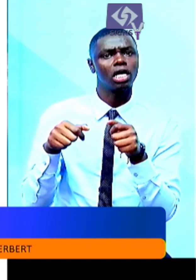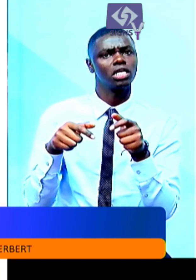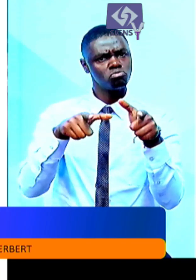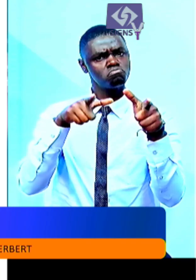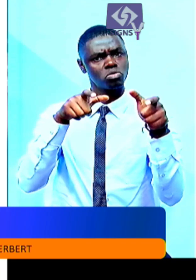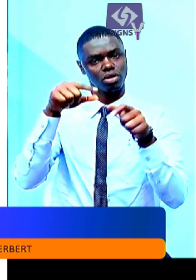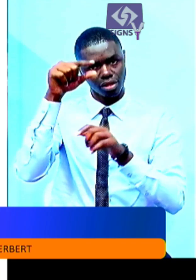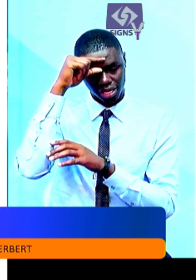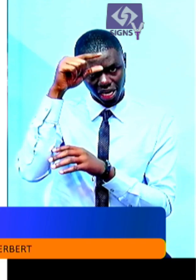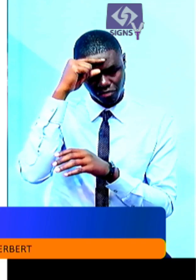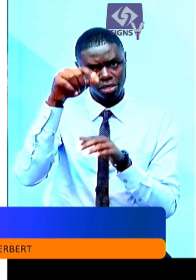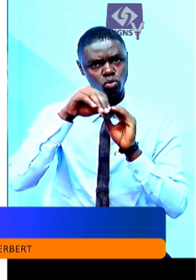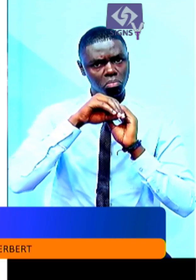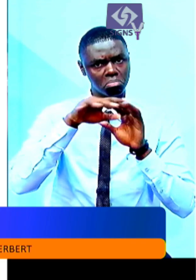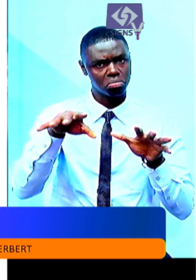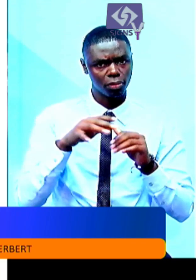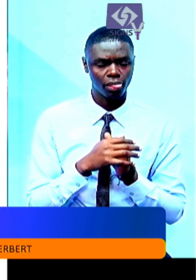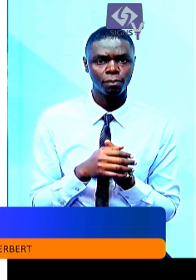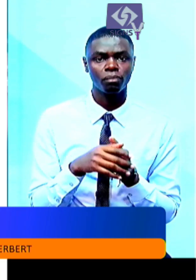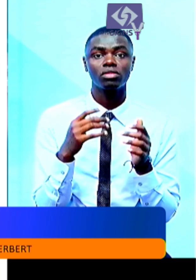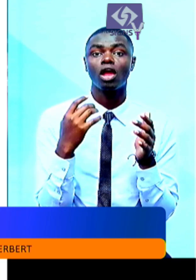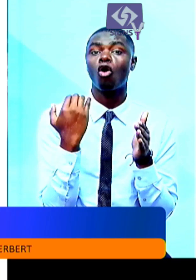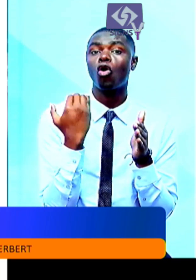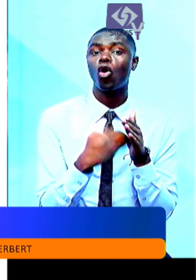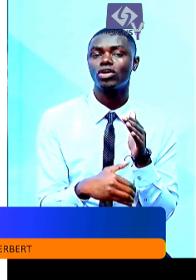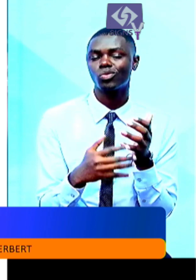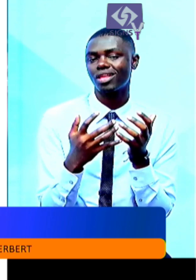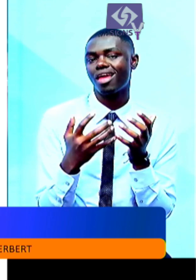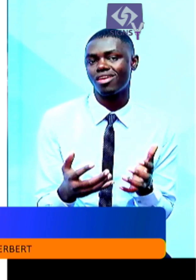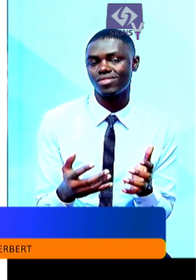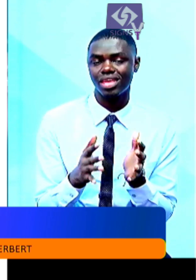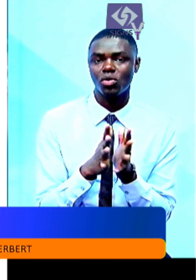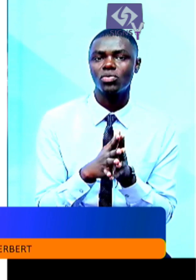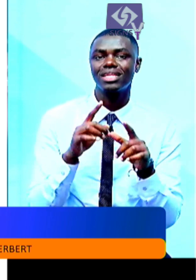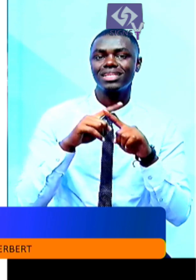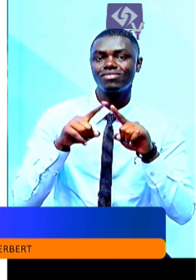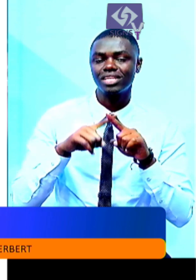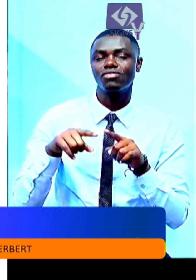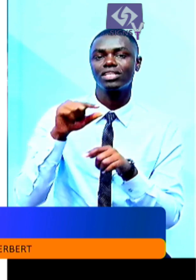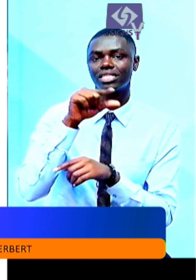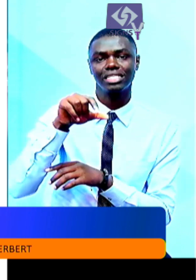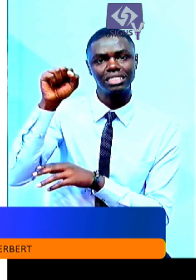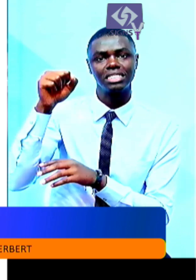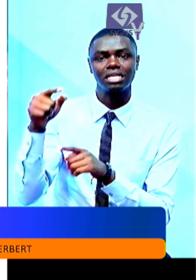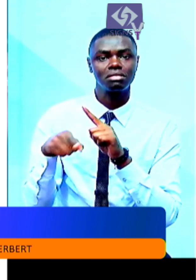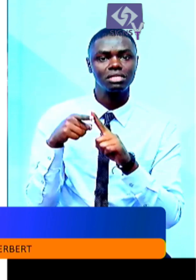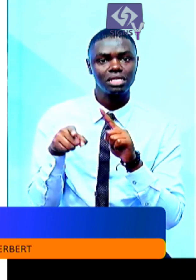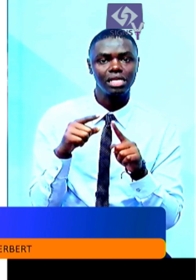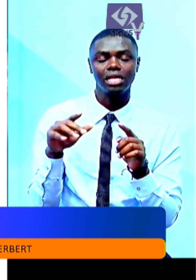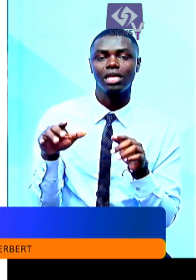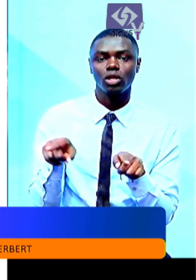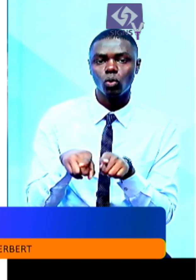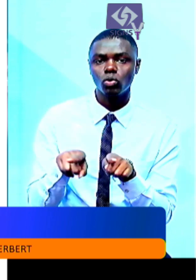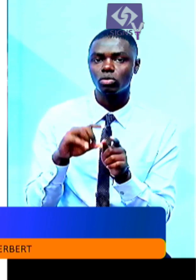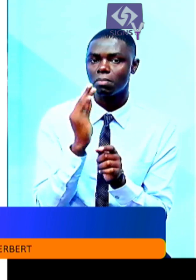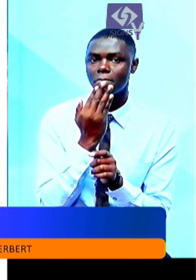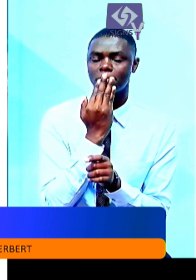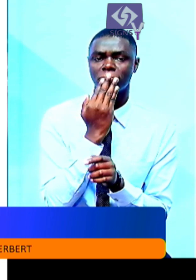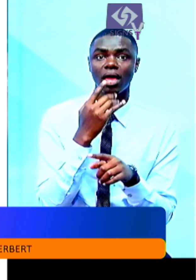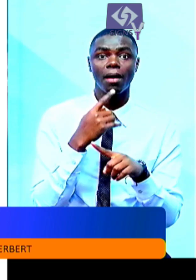accountable went viral. The cost was heavy, with the several Gen Z protesters killed or maimed. But the